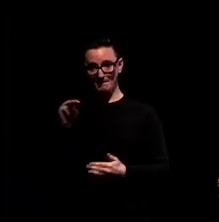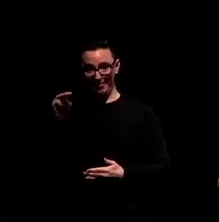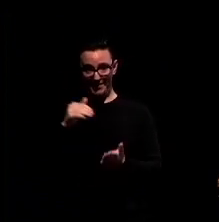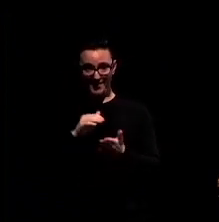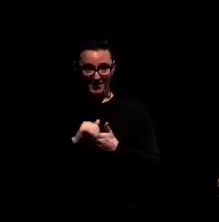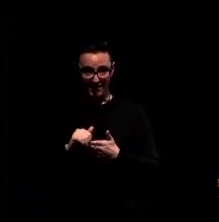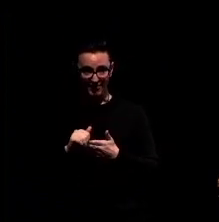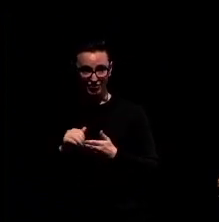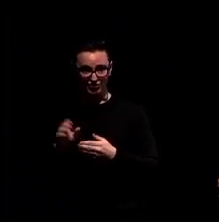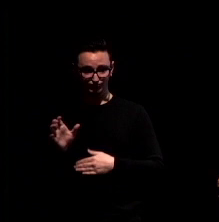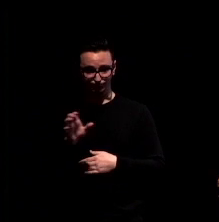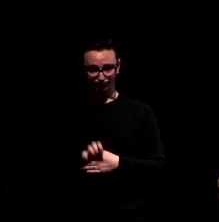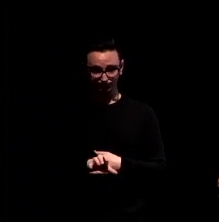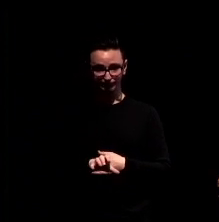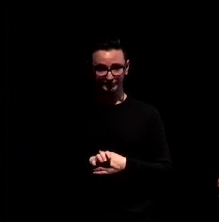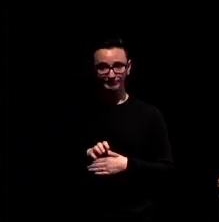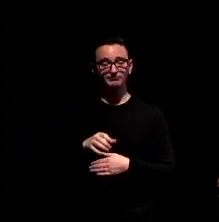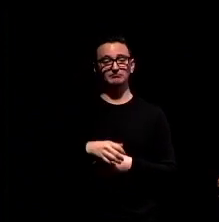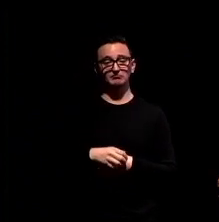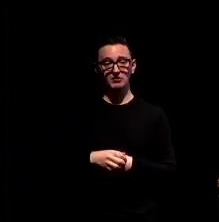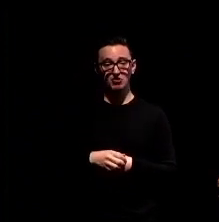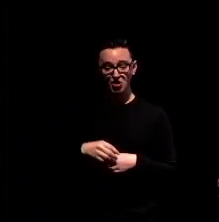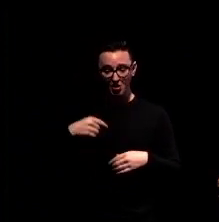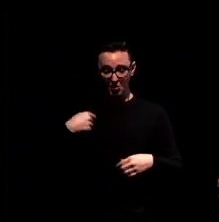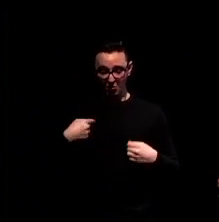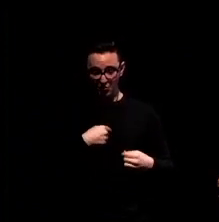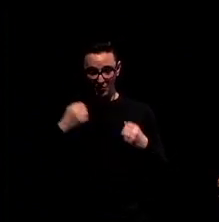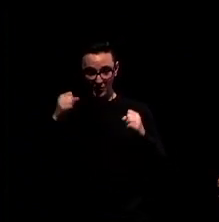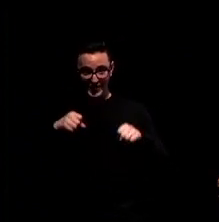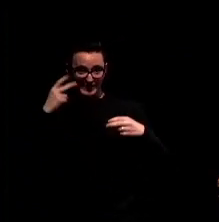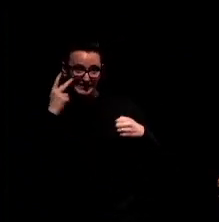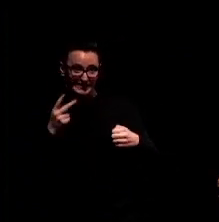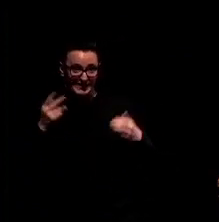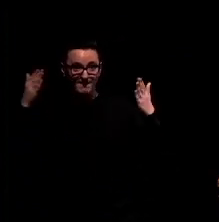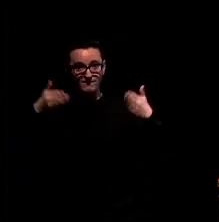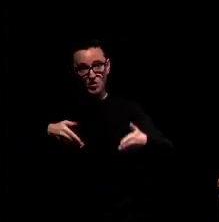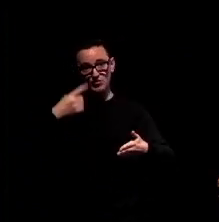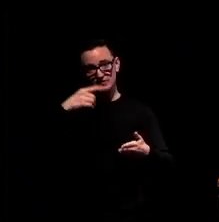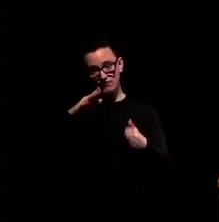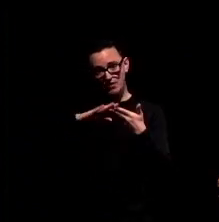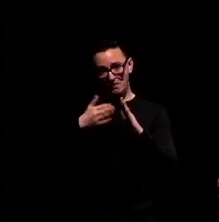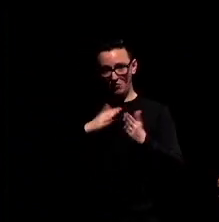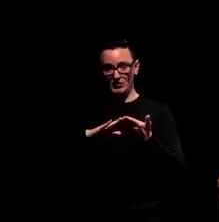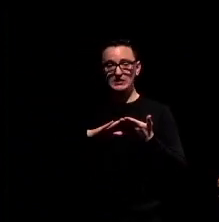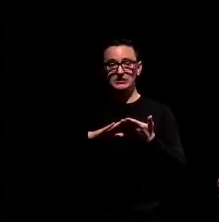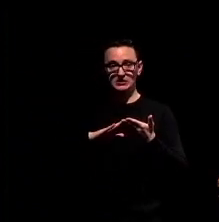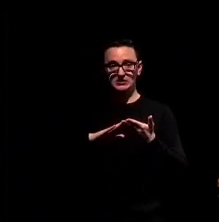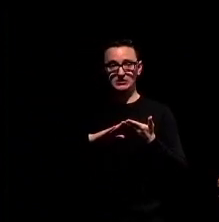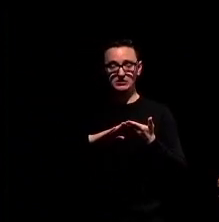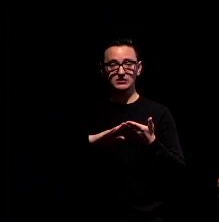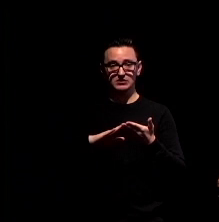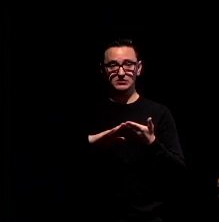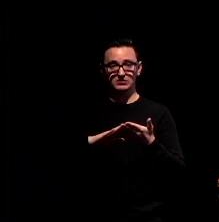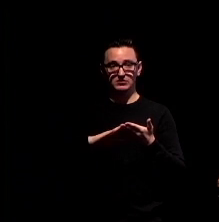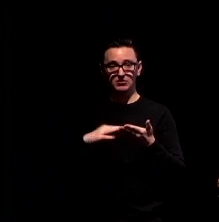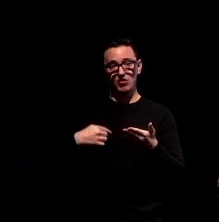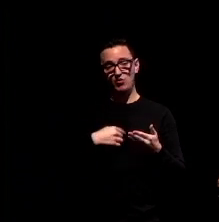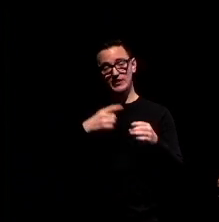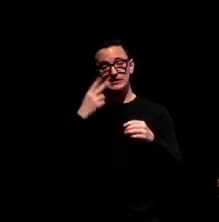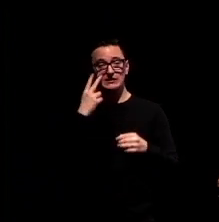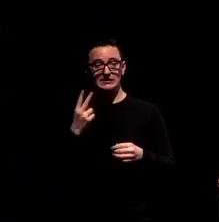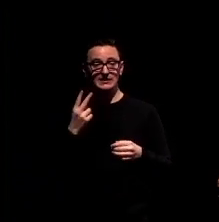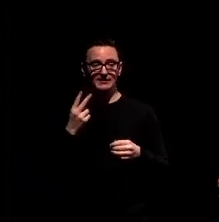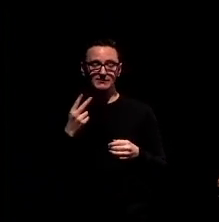the focus in terms of the communities. And so again, by really supporting those usually smaller BIPOC mental health